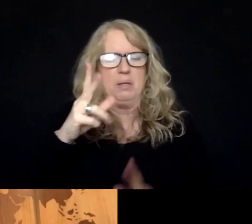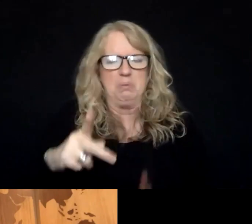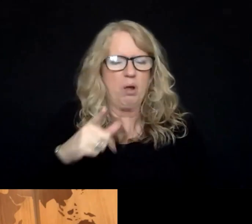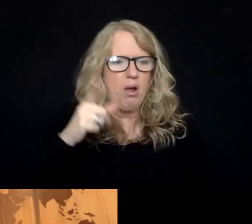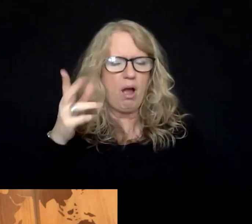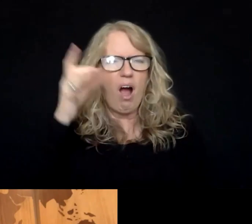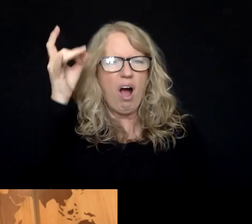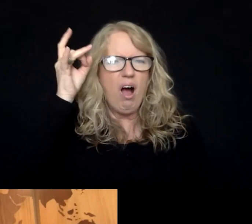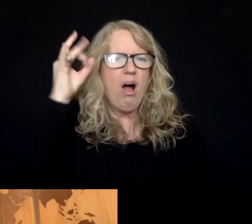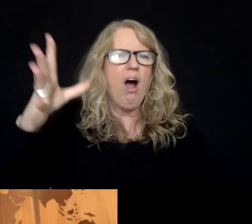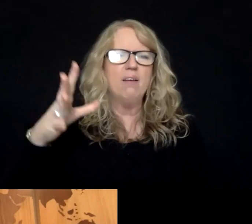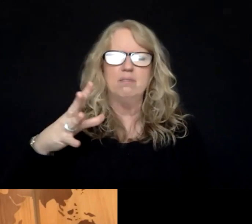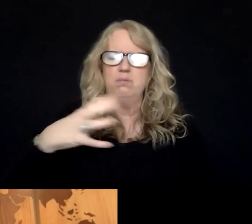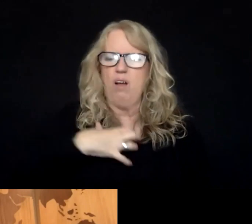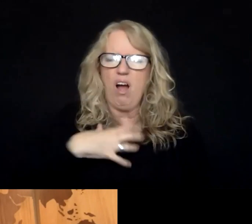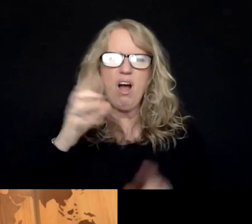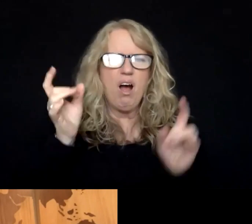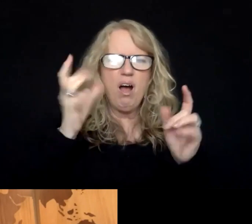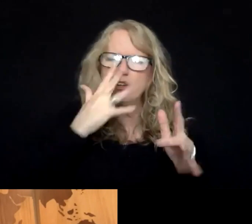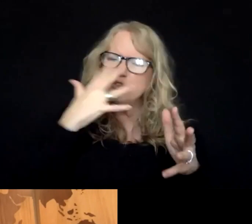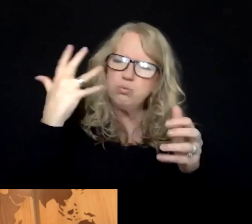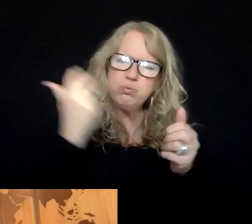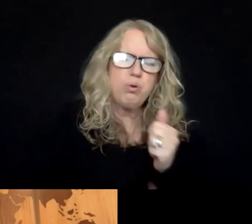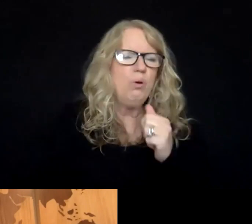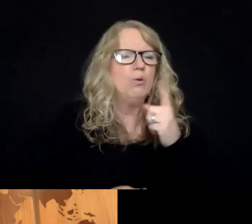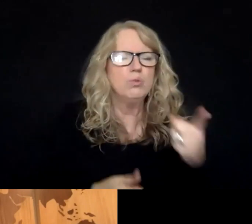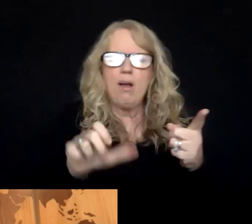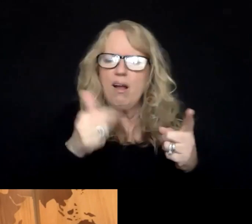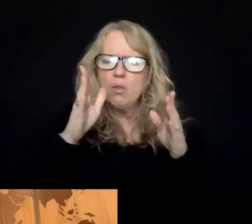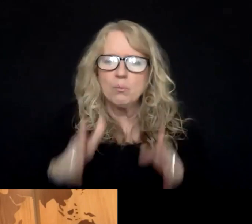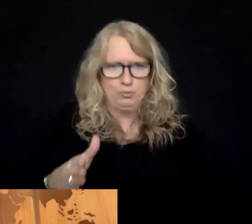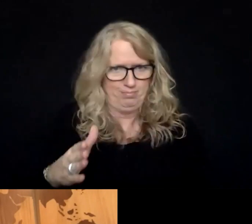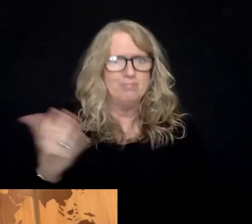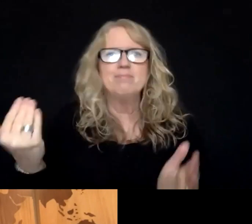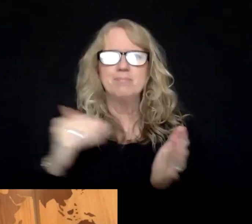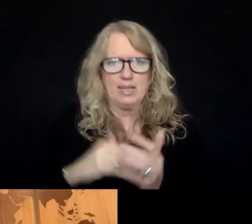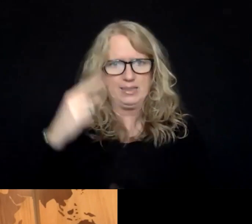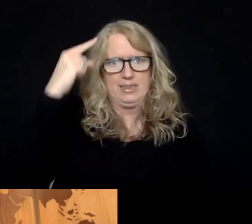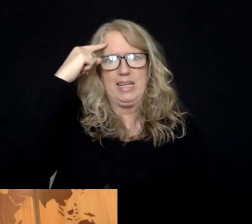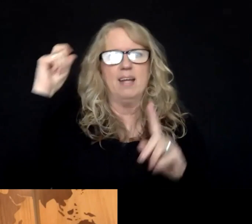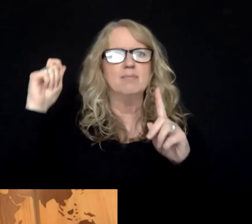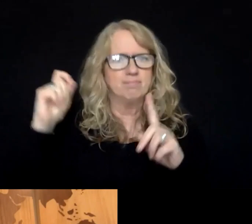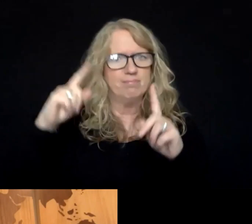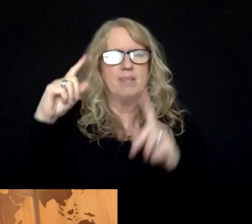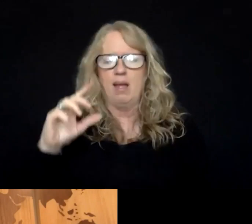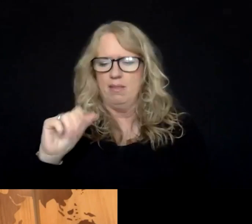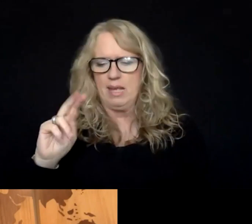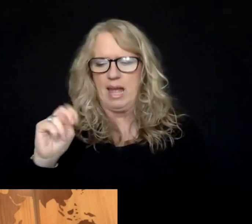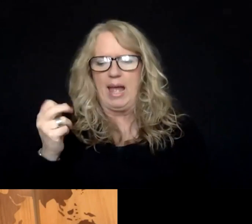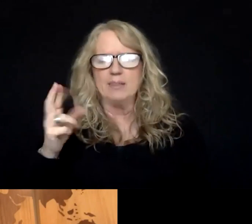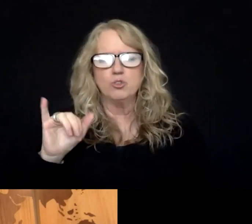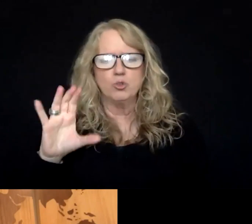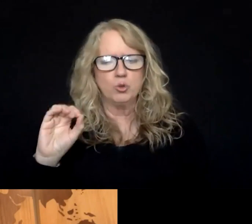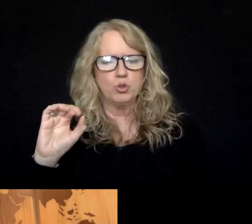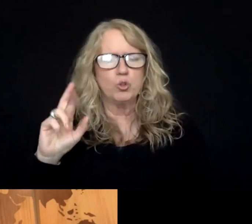something appallingly brutal to somebody else. And the insular cortex activates. And what's going